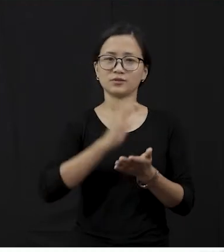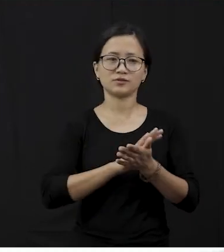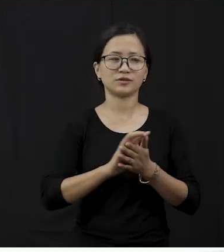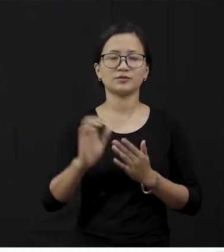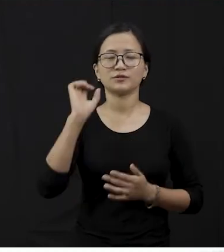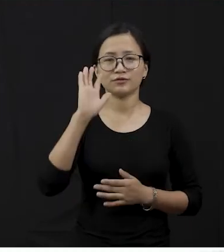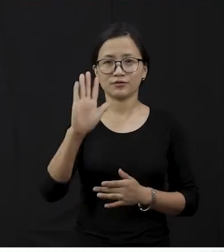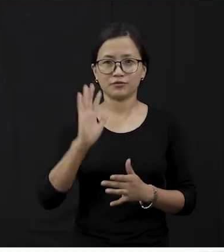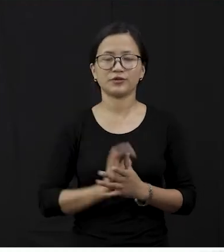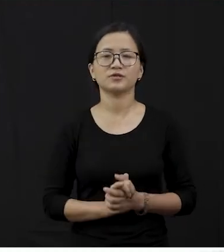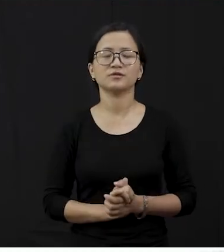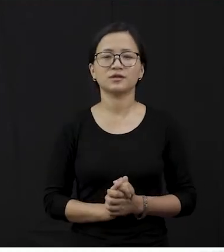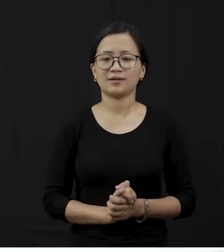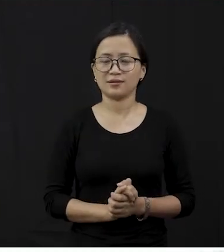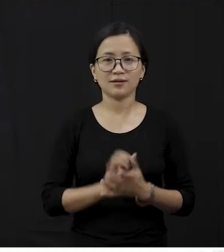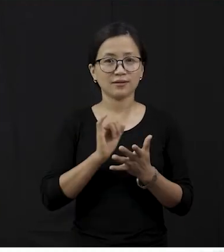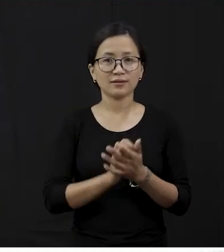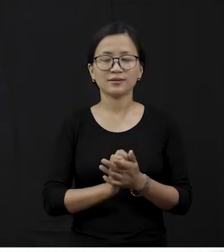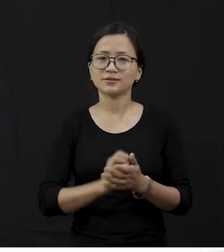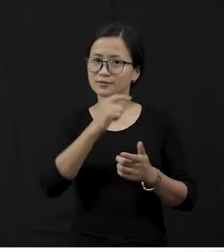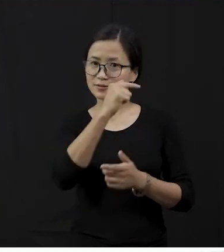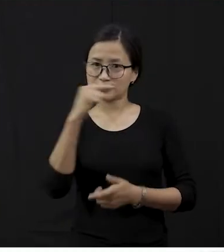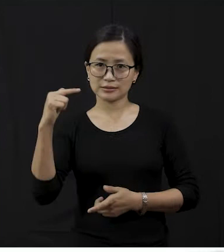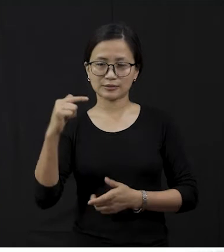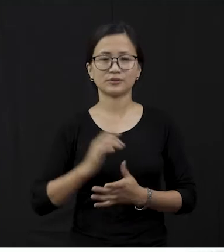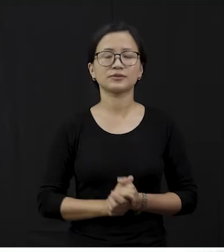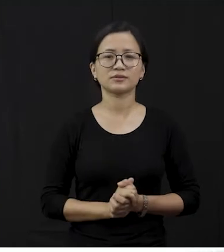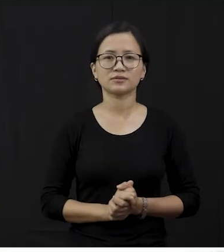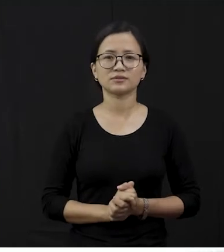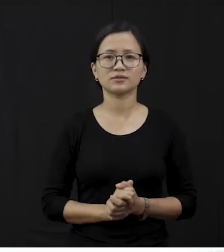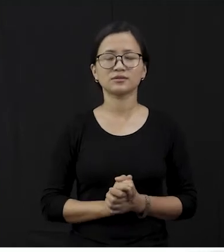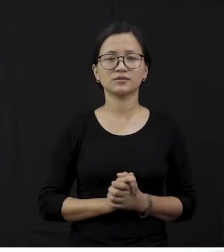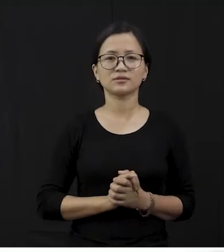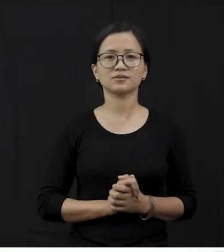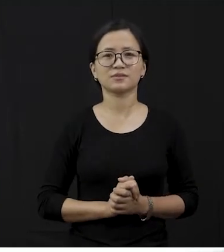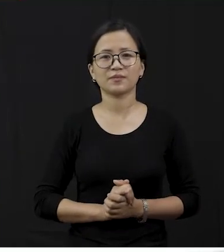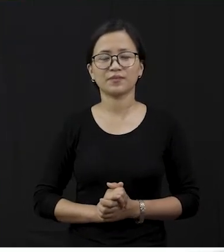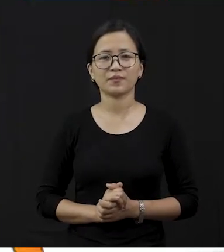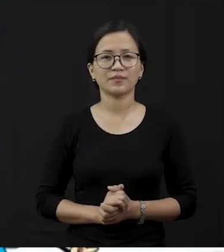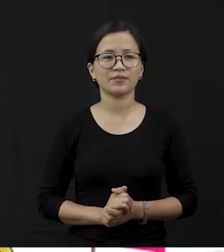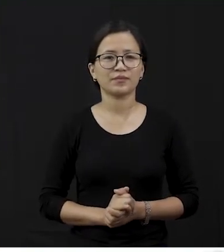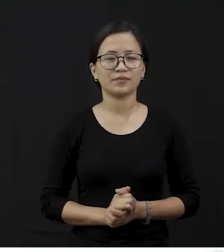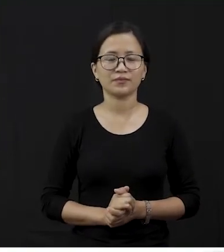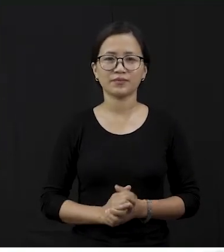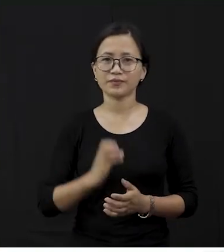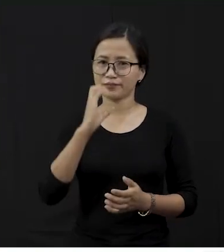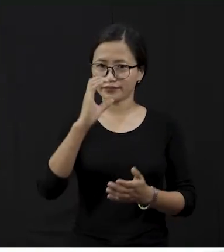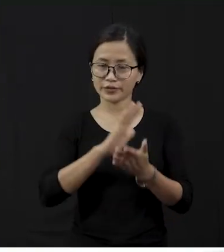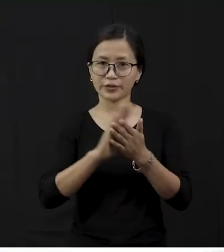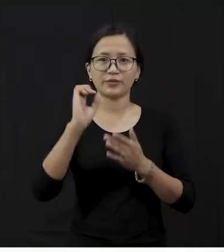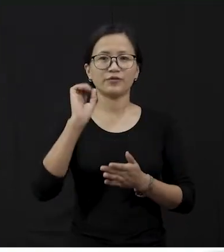number 5, that is subtraction. Subtraction. Okay? Chapter number